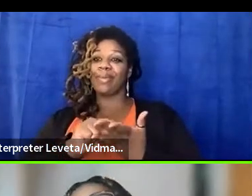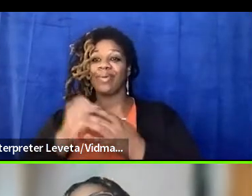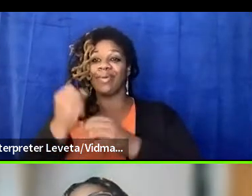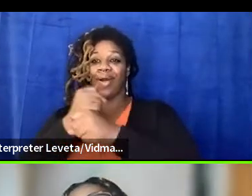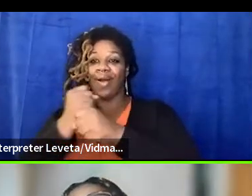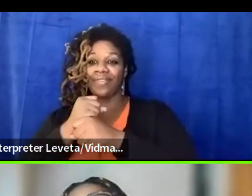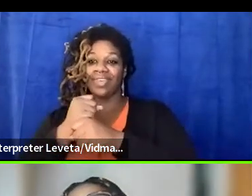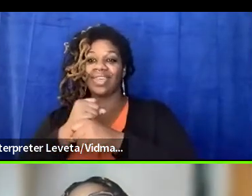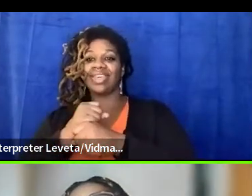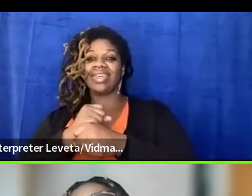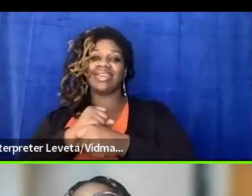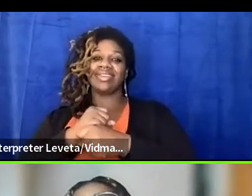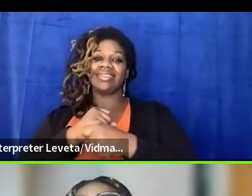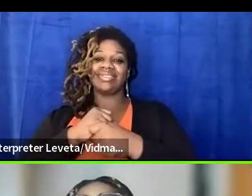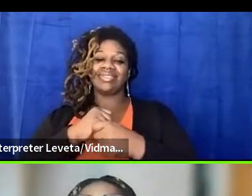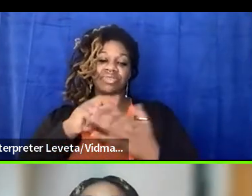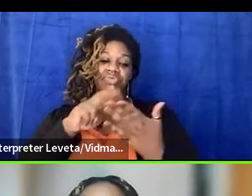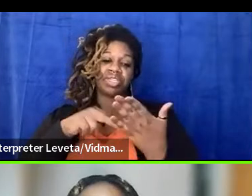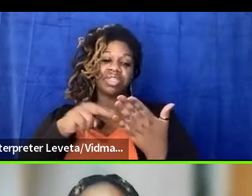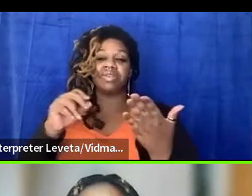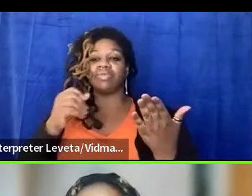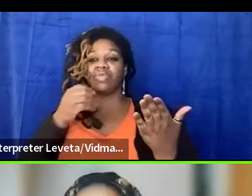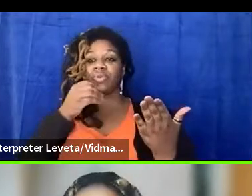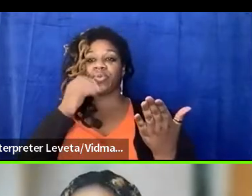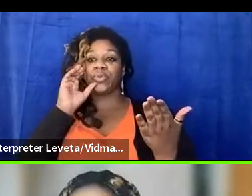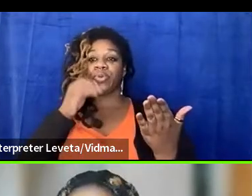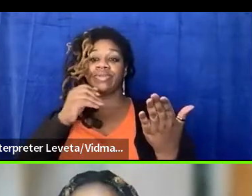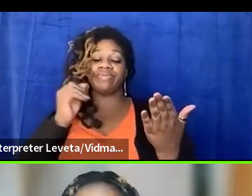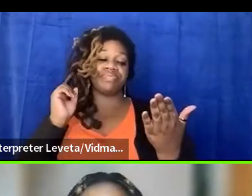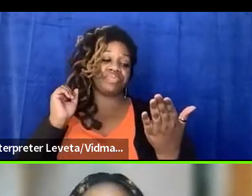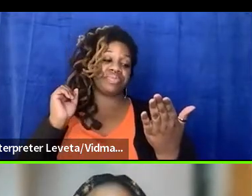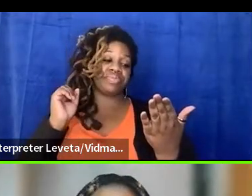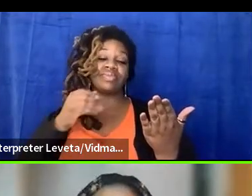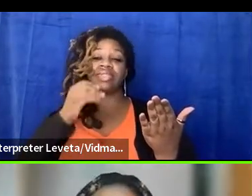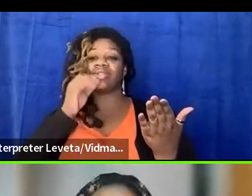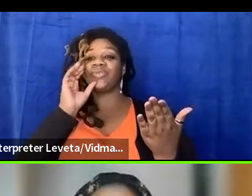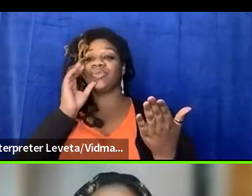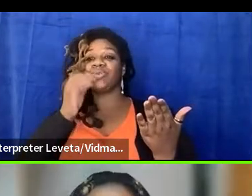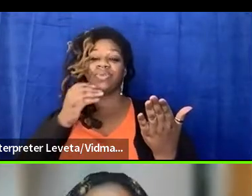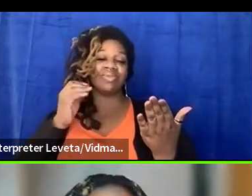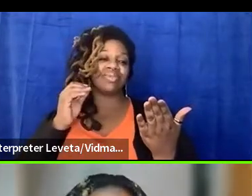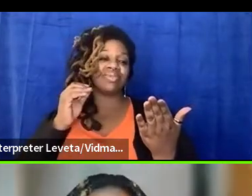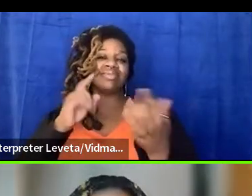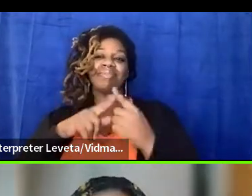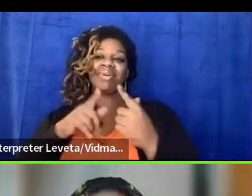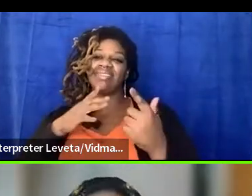reading, but maybe just slightly a bit more complicated.